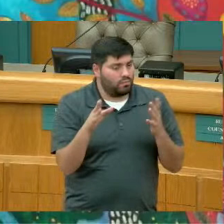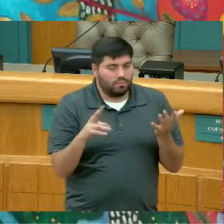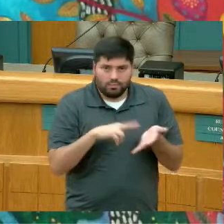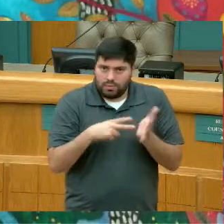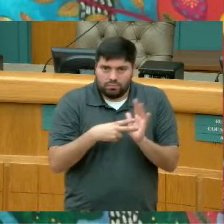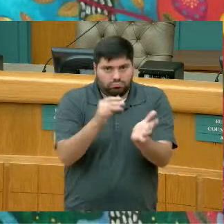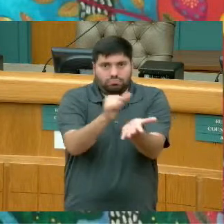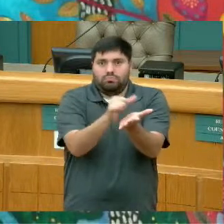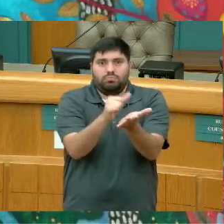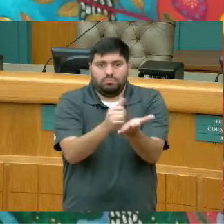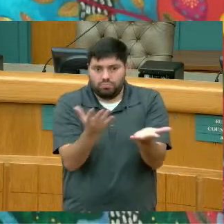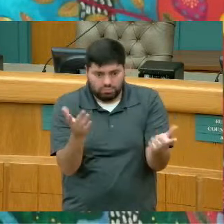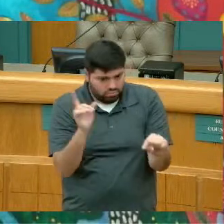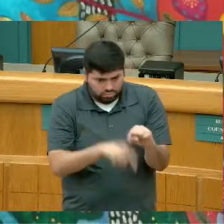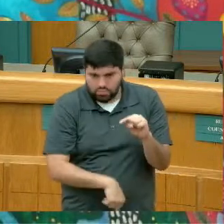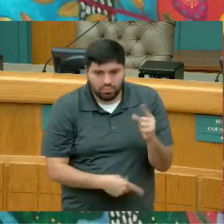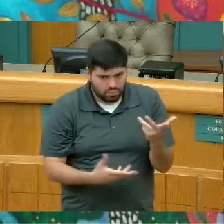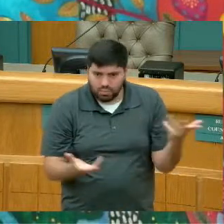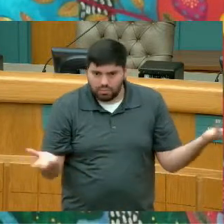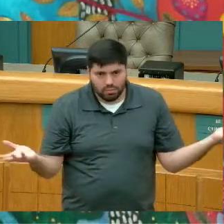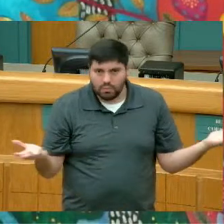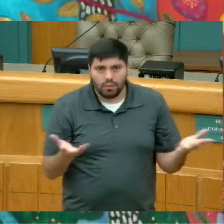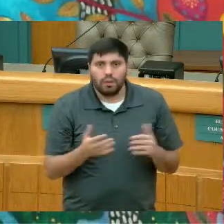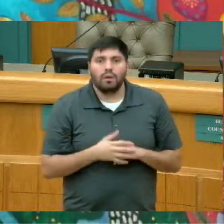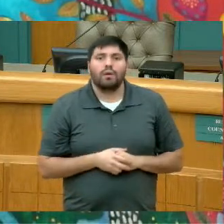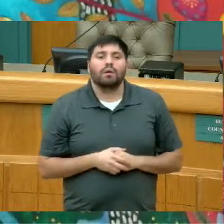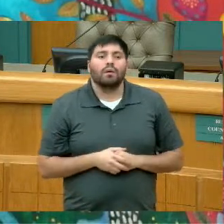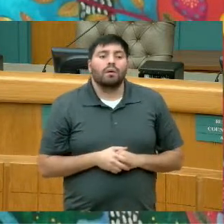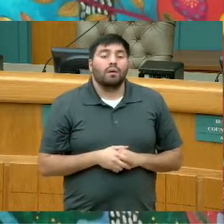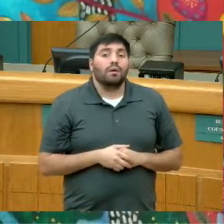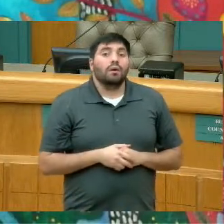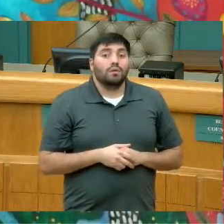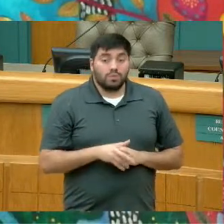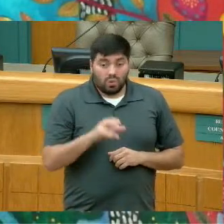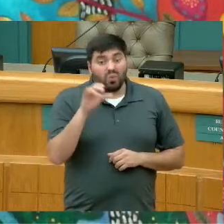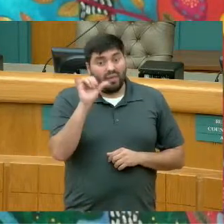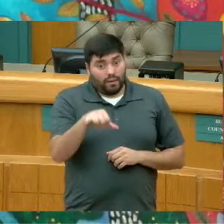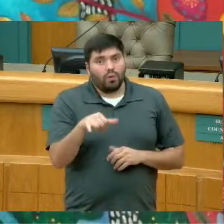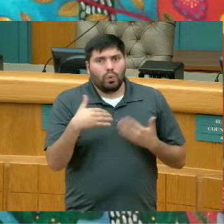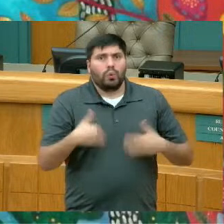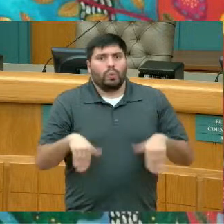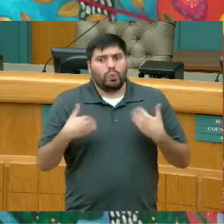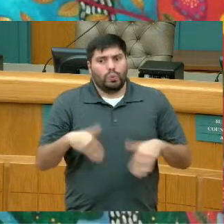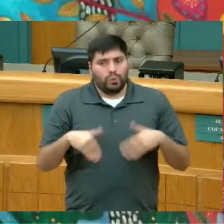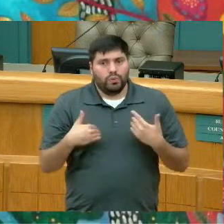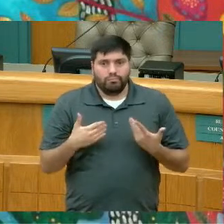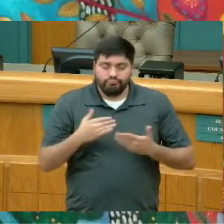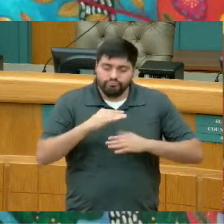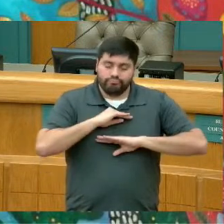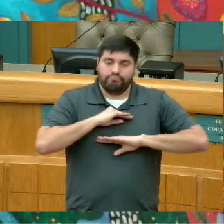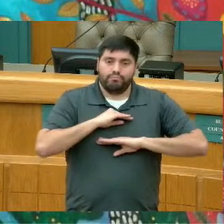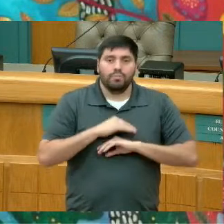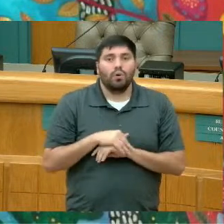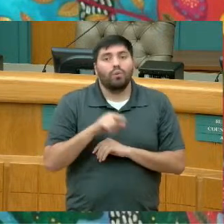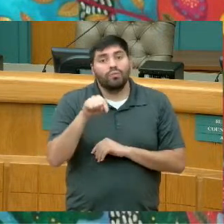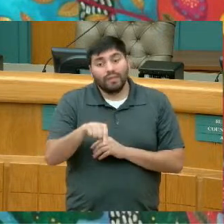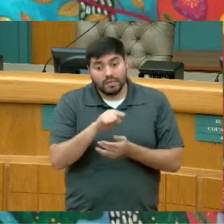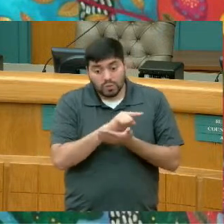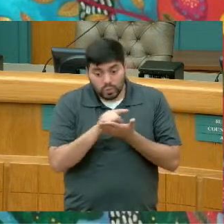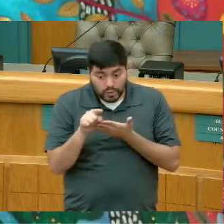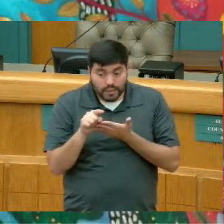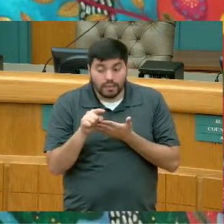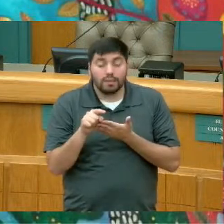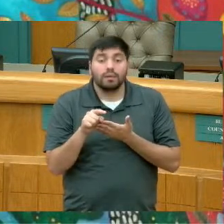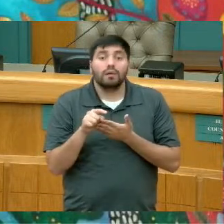able to create that insurance for us is so comforting. And so this week, we